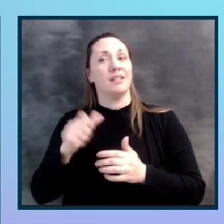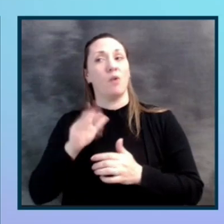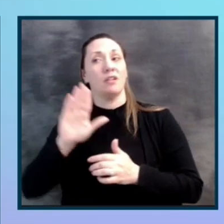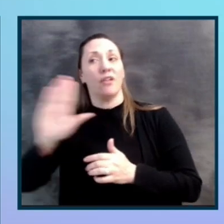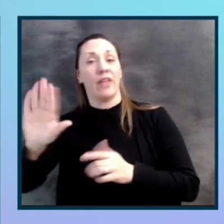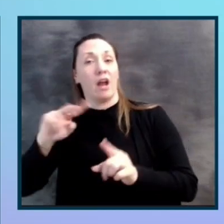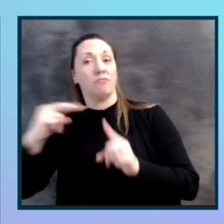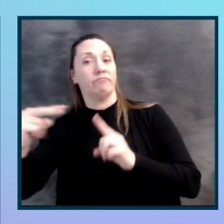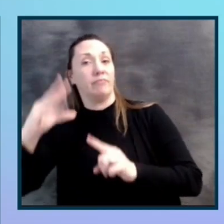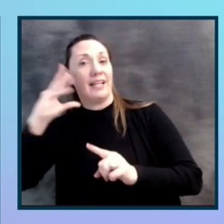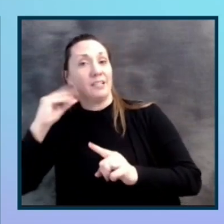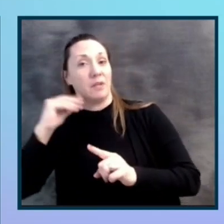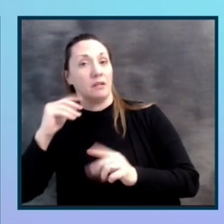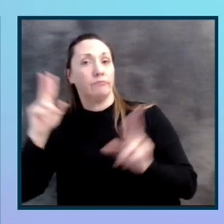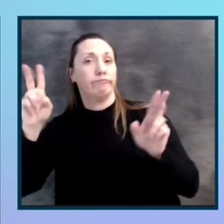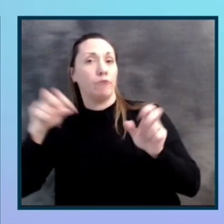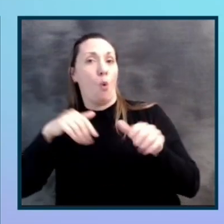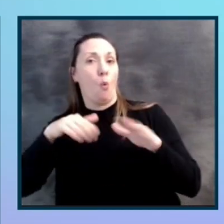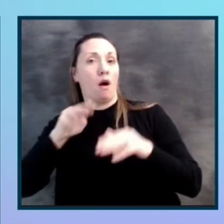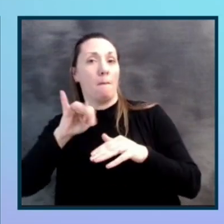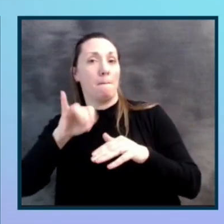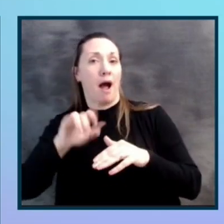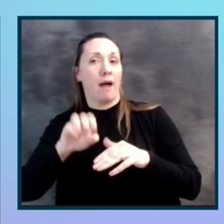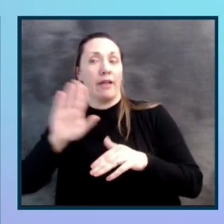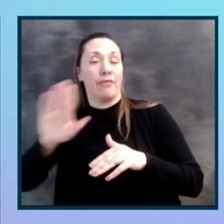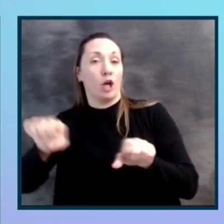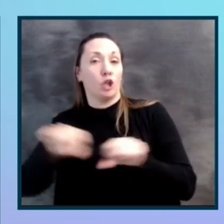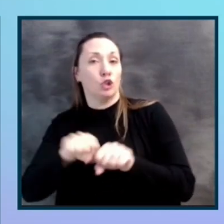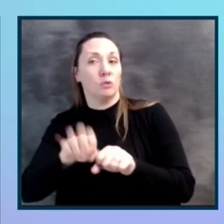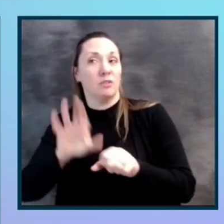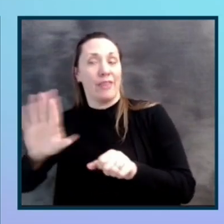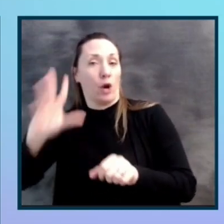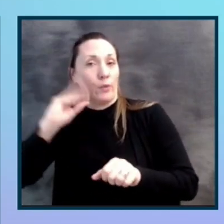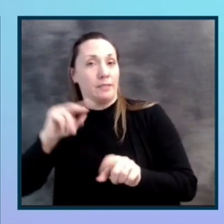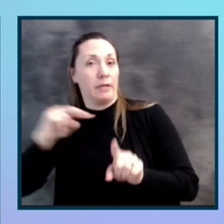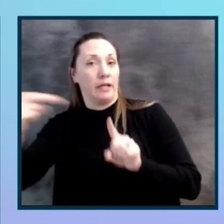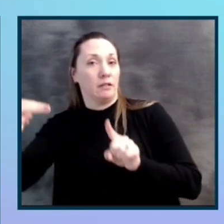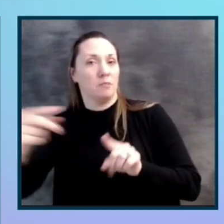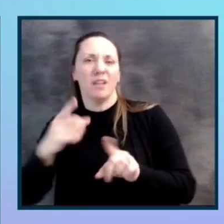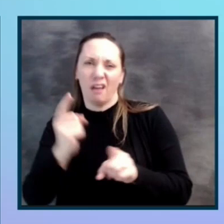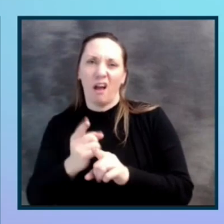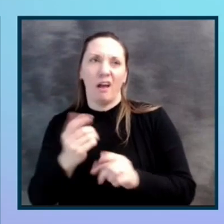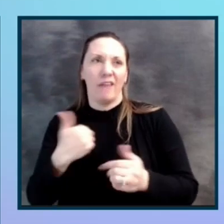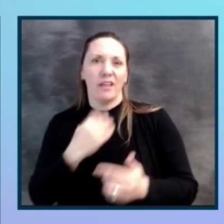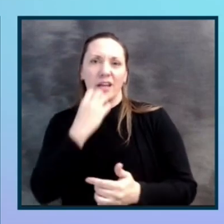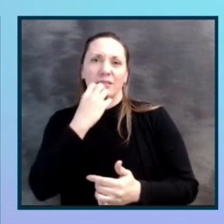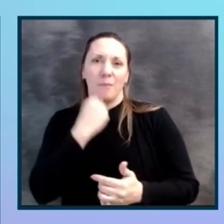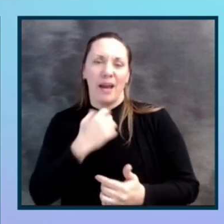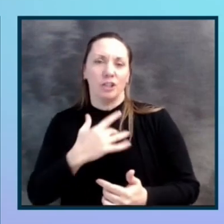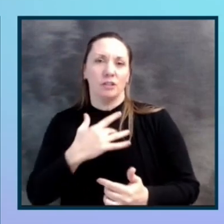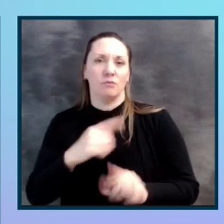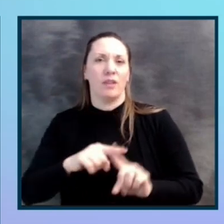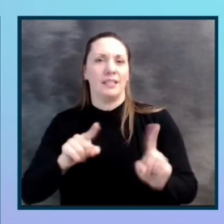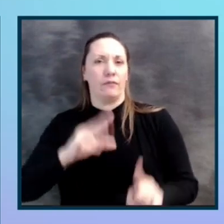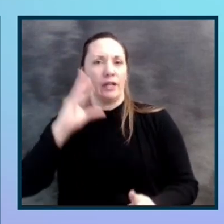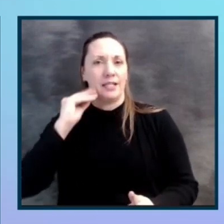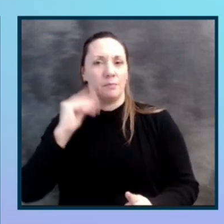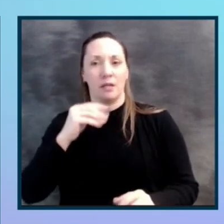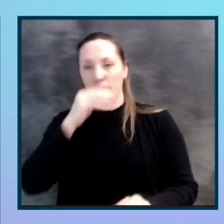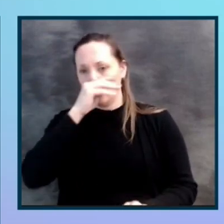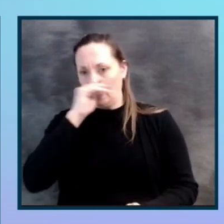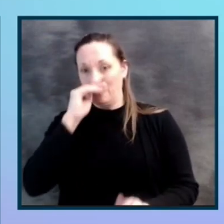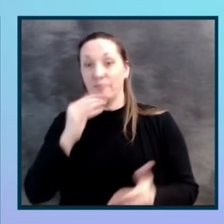the phrase you want to go with. But yeah, just having that compassion for the different experience. Let's